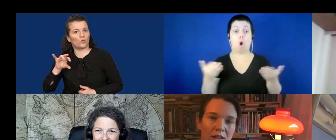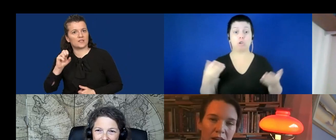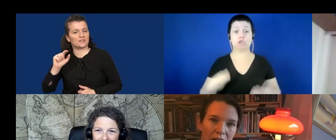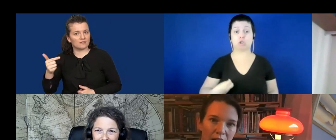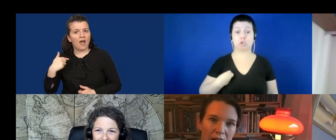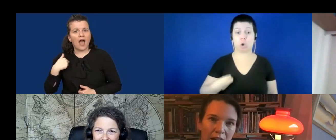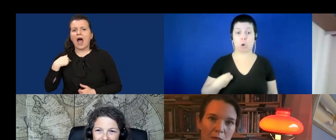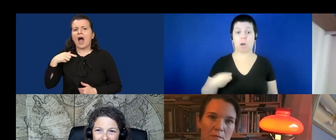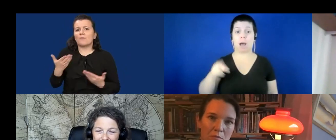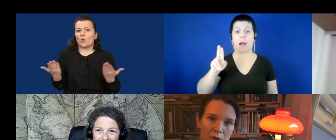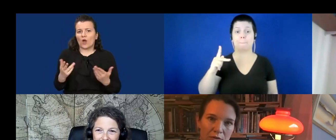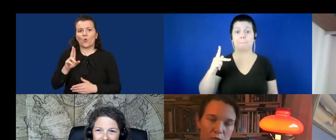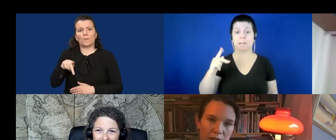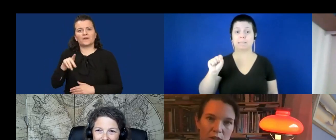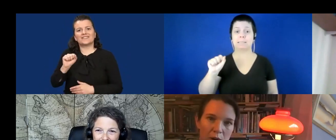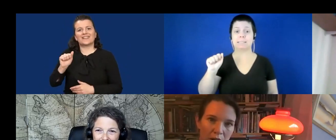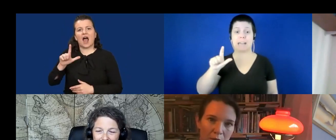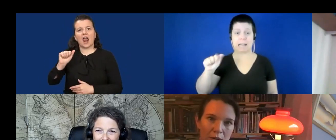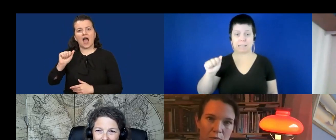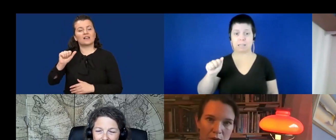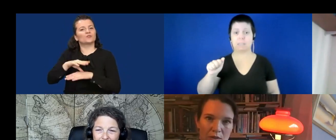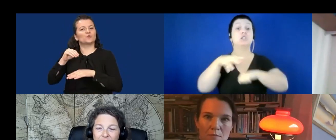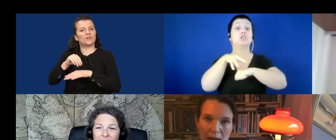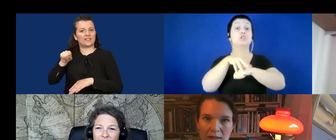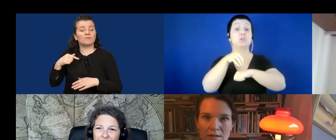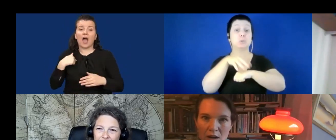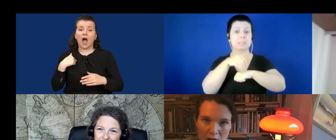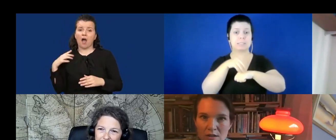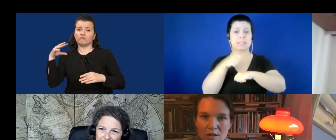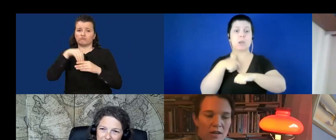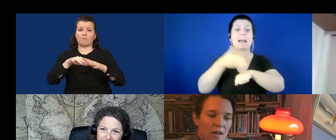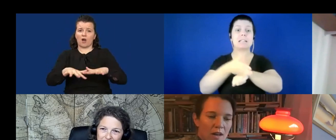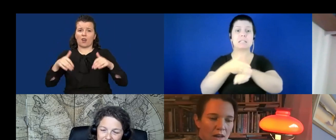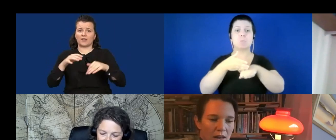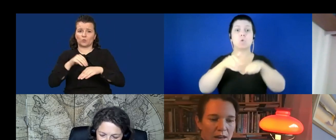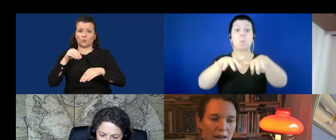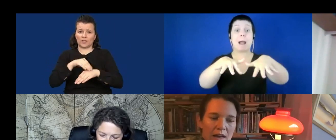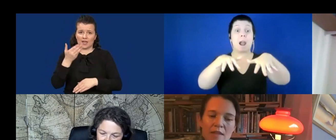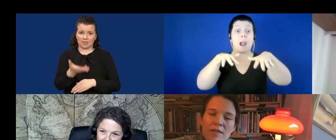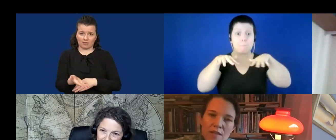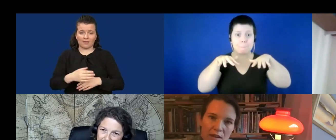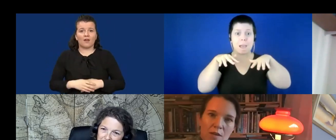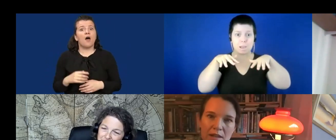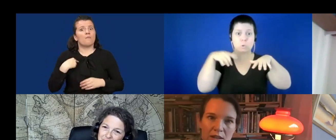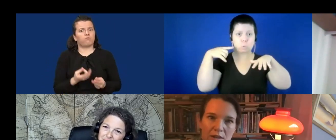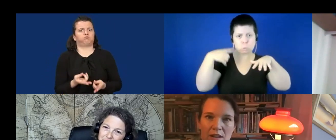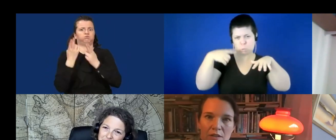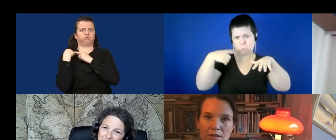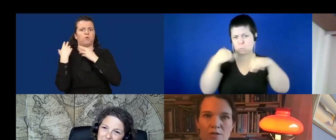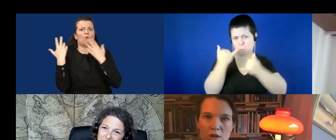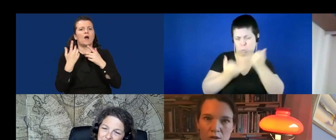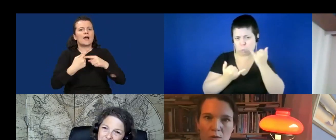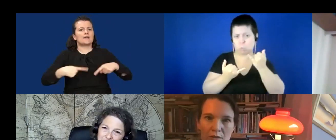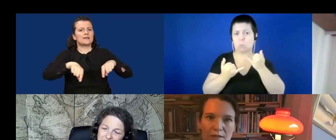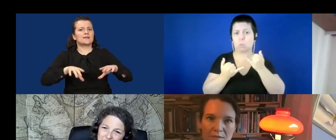Sweden, and I'm a member of the Swedish Parliament with the main task in the Committee of Health